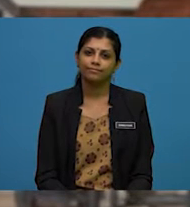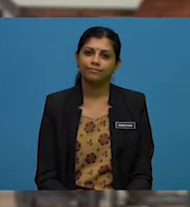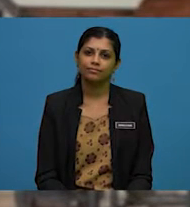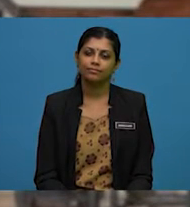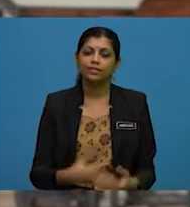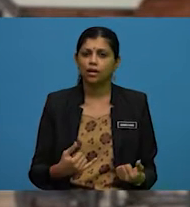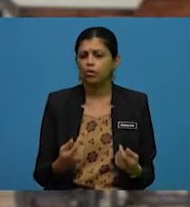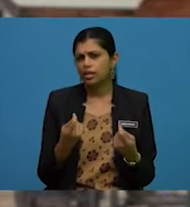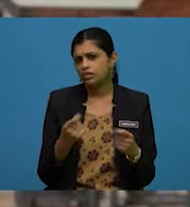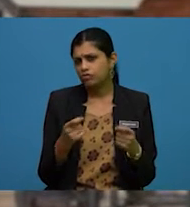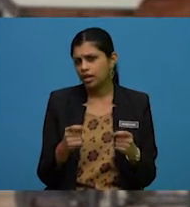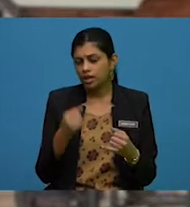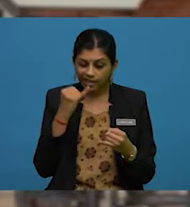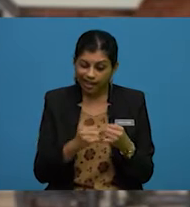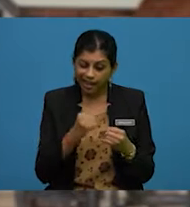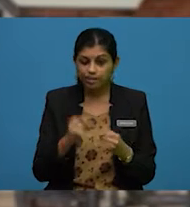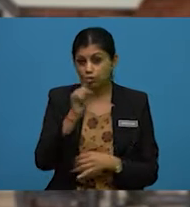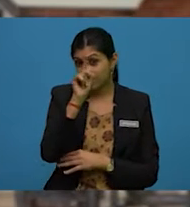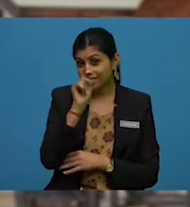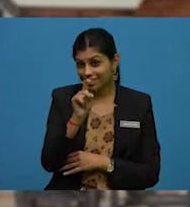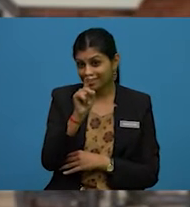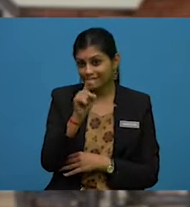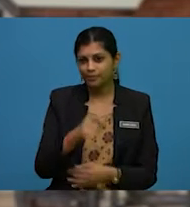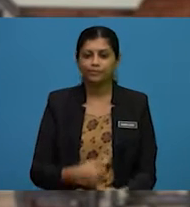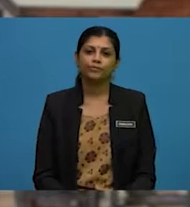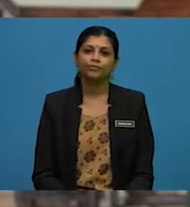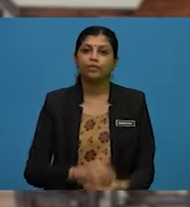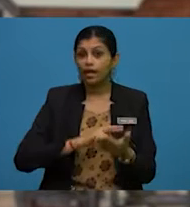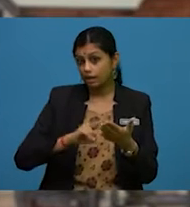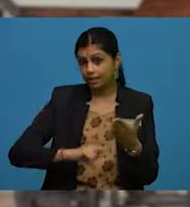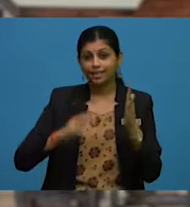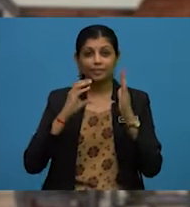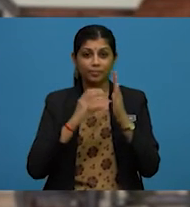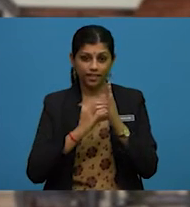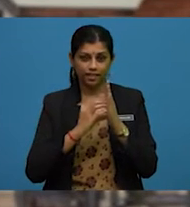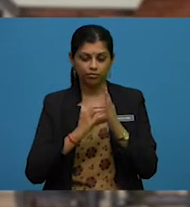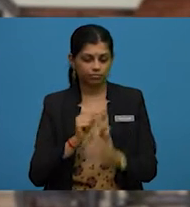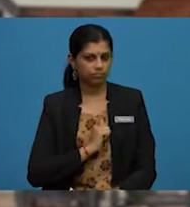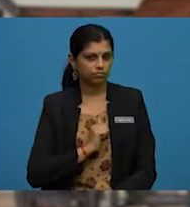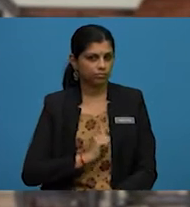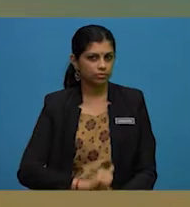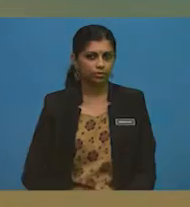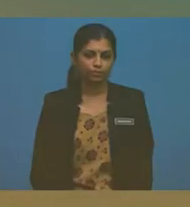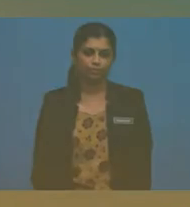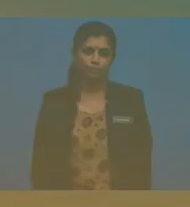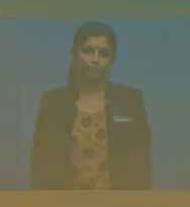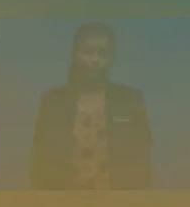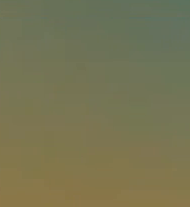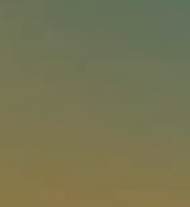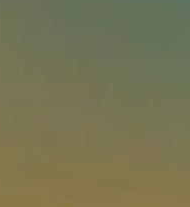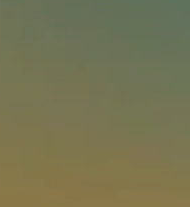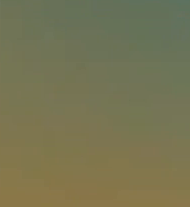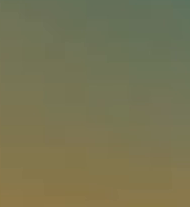Let's try the last question. Read the paragraph on your own.